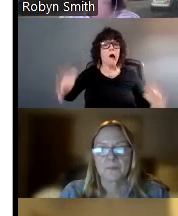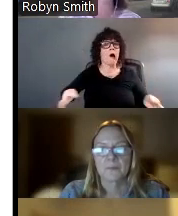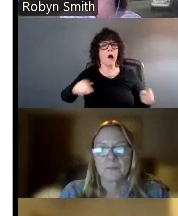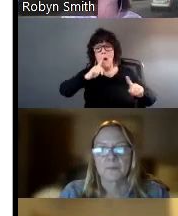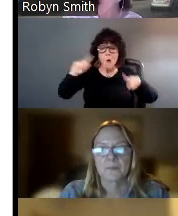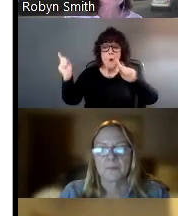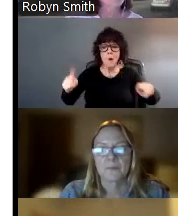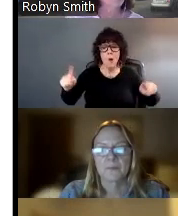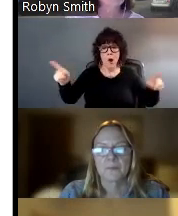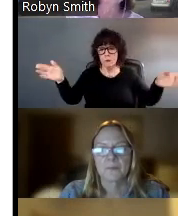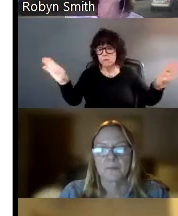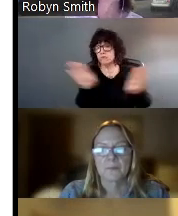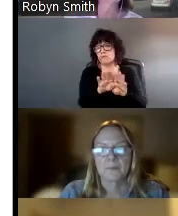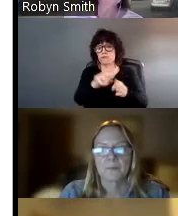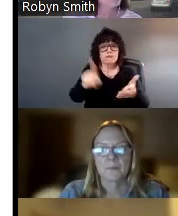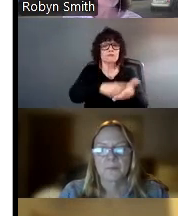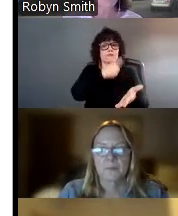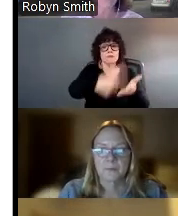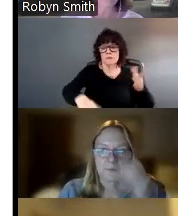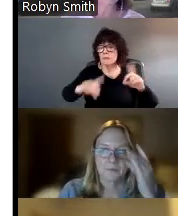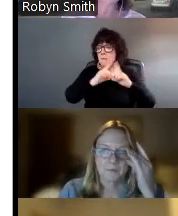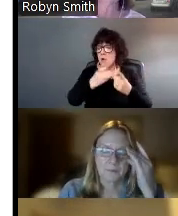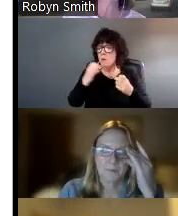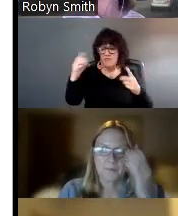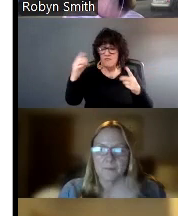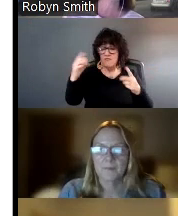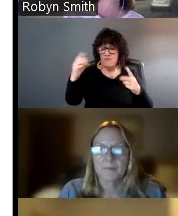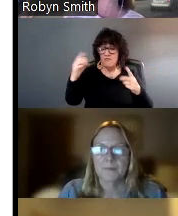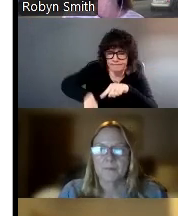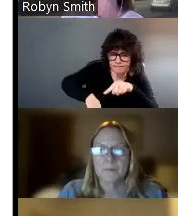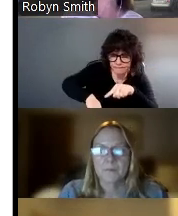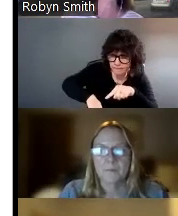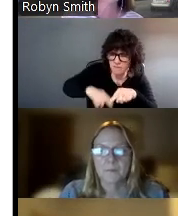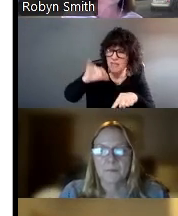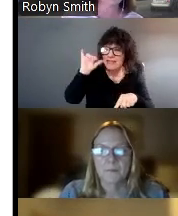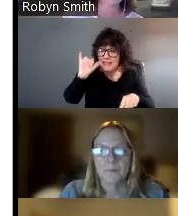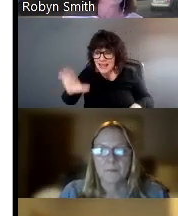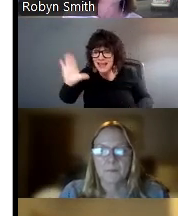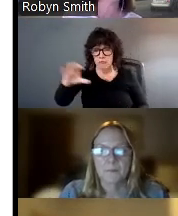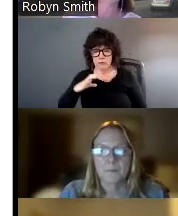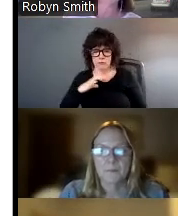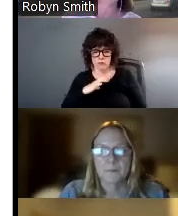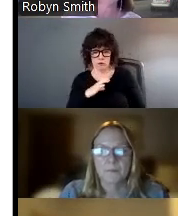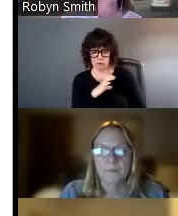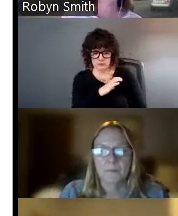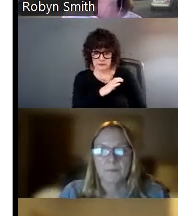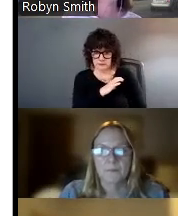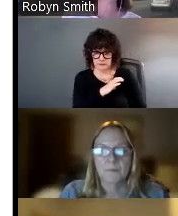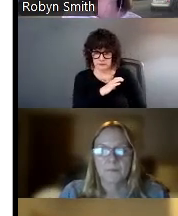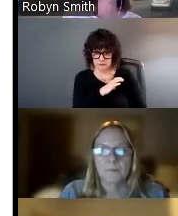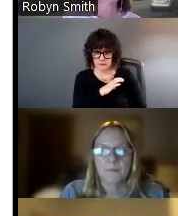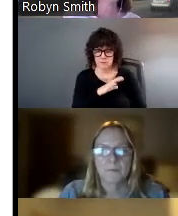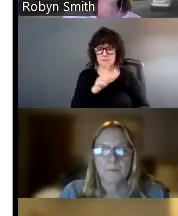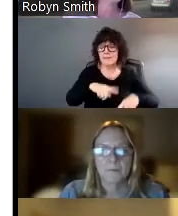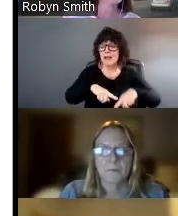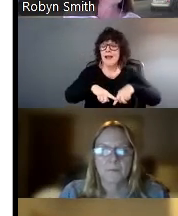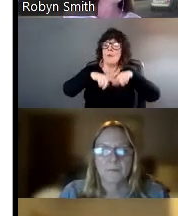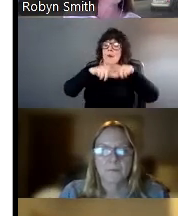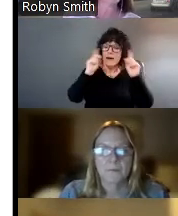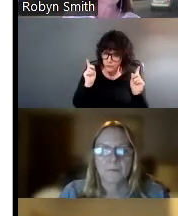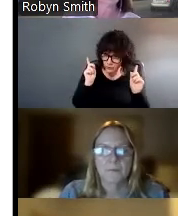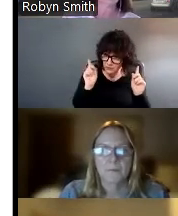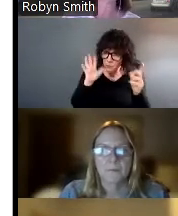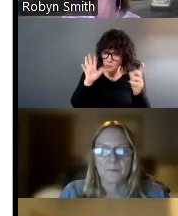having people who he's appointed refuse to spend money. There's a number of things that he can do. But as far as